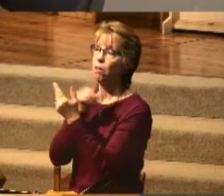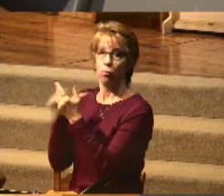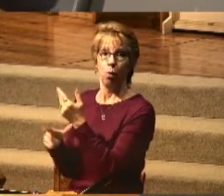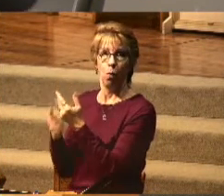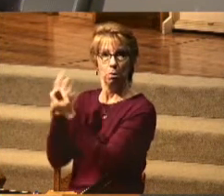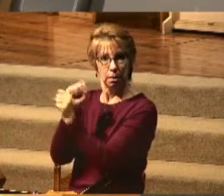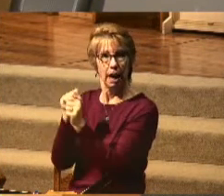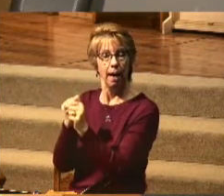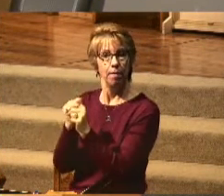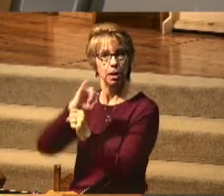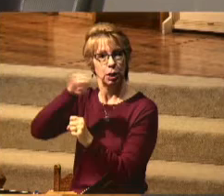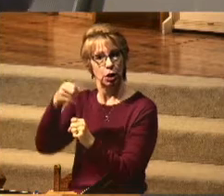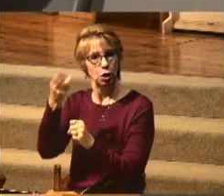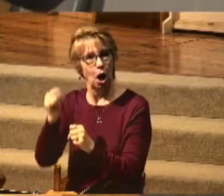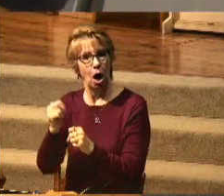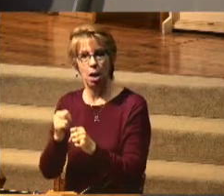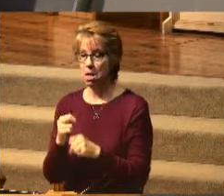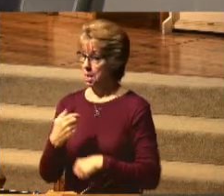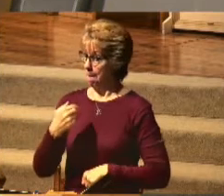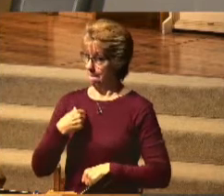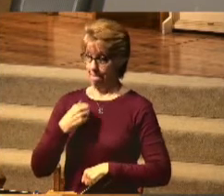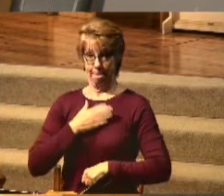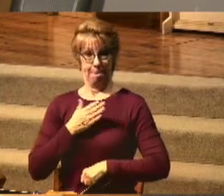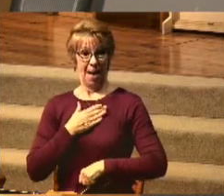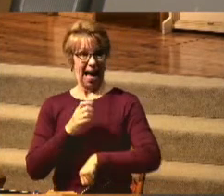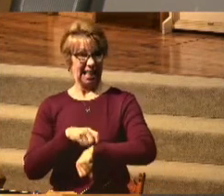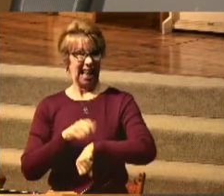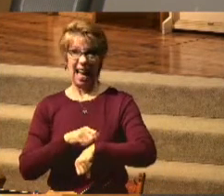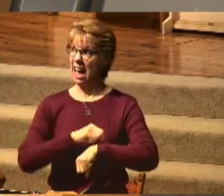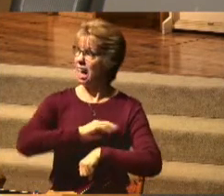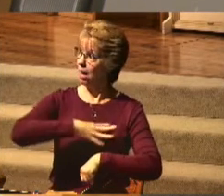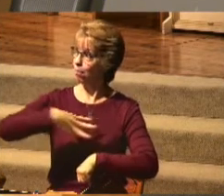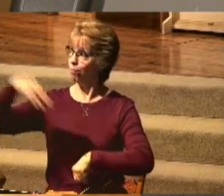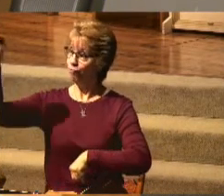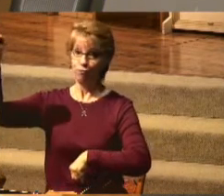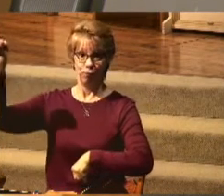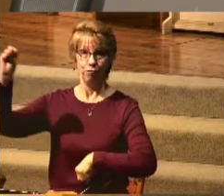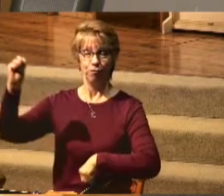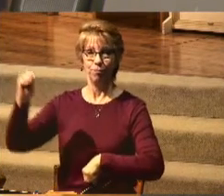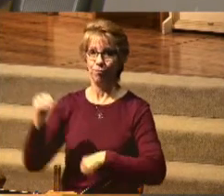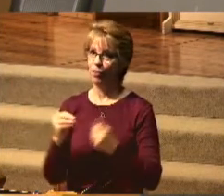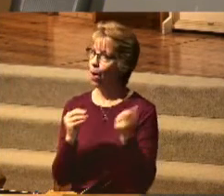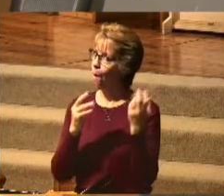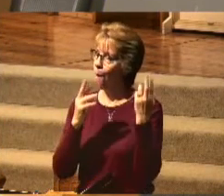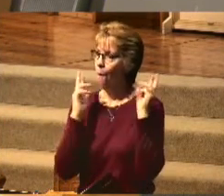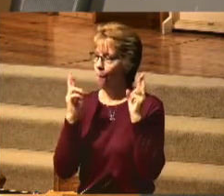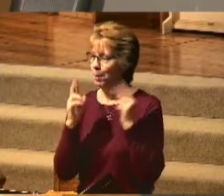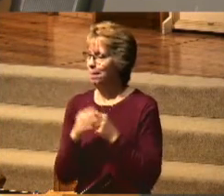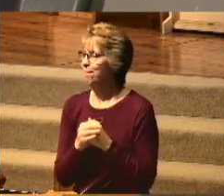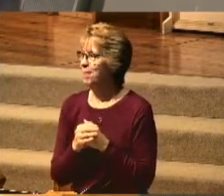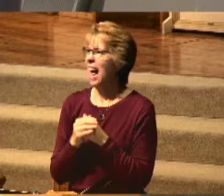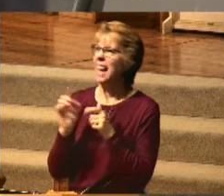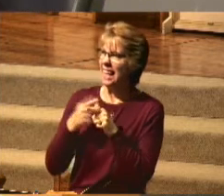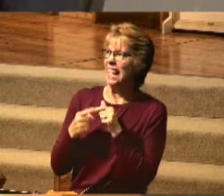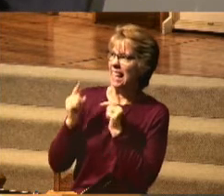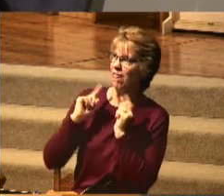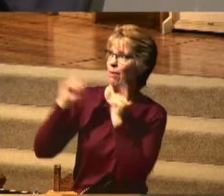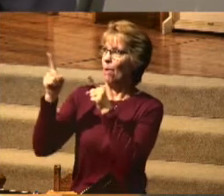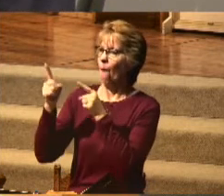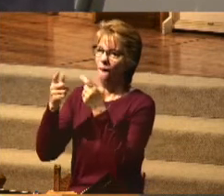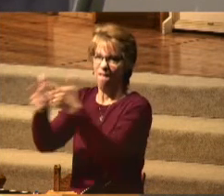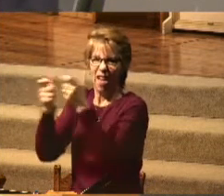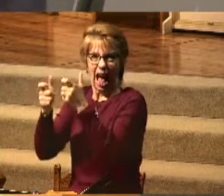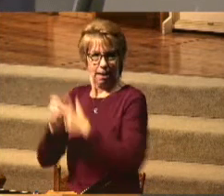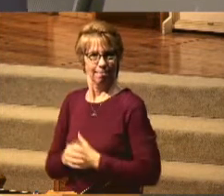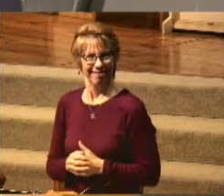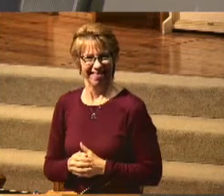And when it's my time to go, I hope I just go just like he did. Or I'd rather go in the rapture, but we'll do what we can. We'll take